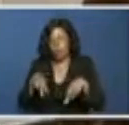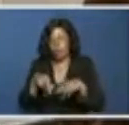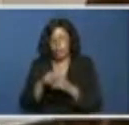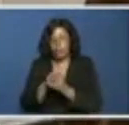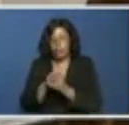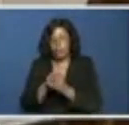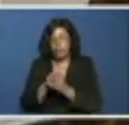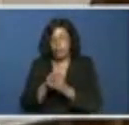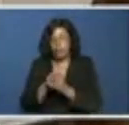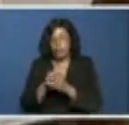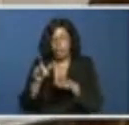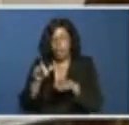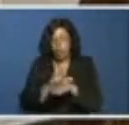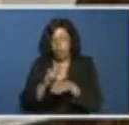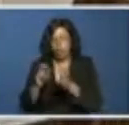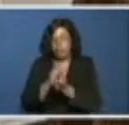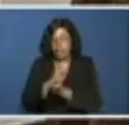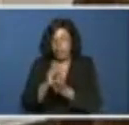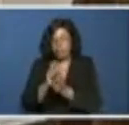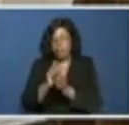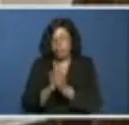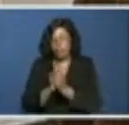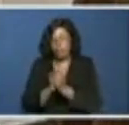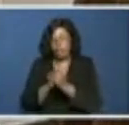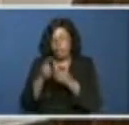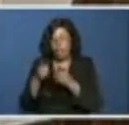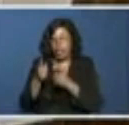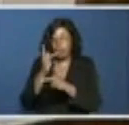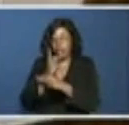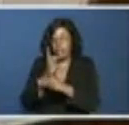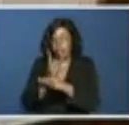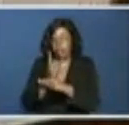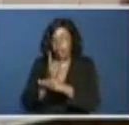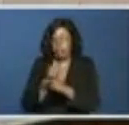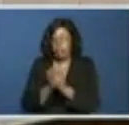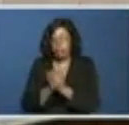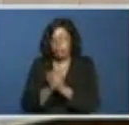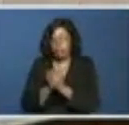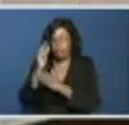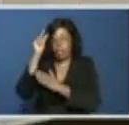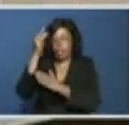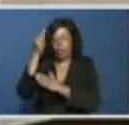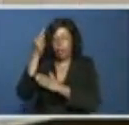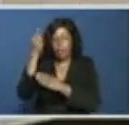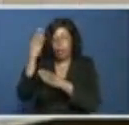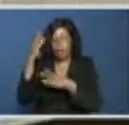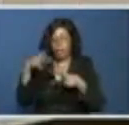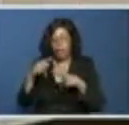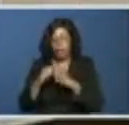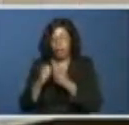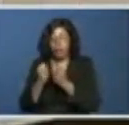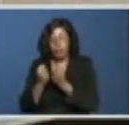and with potential long-term impacts such as protection from storm surge. In response to the disease, the government of the Bahamas formed a task